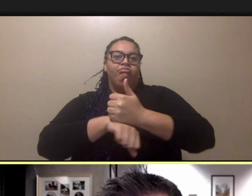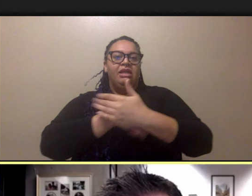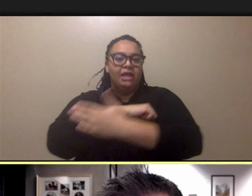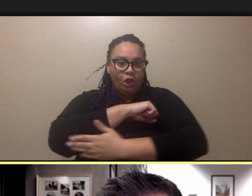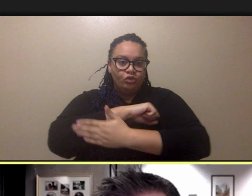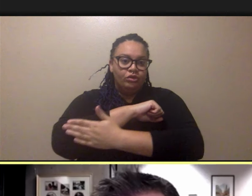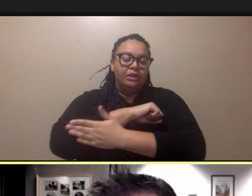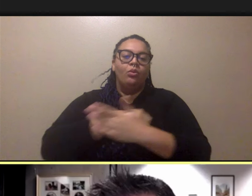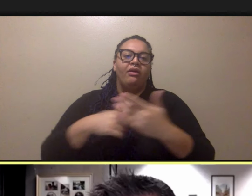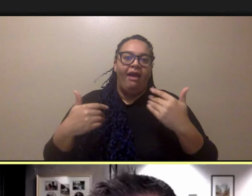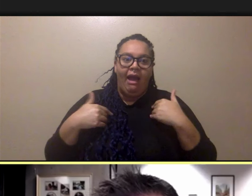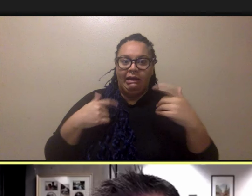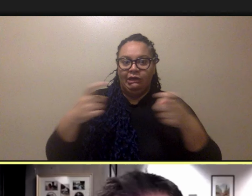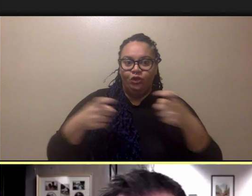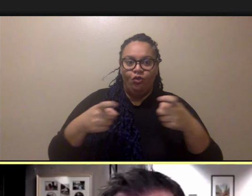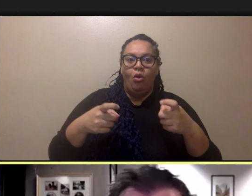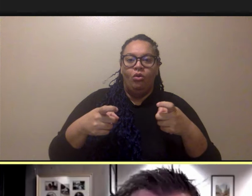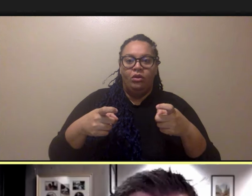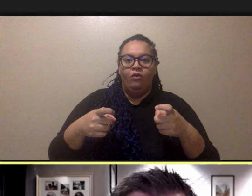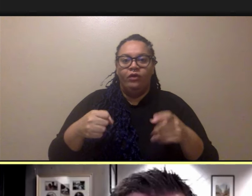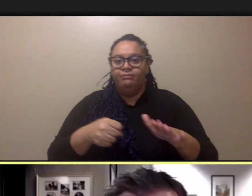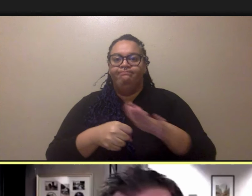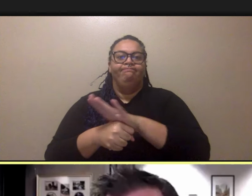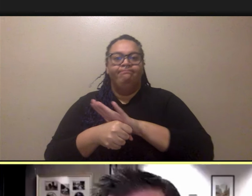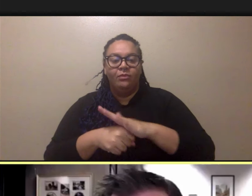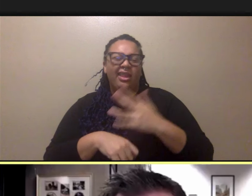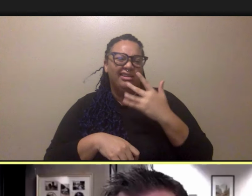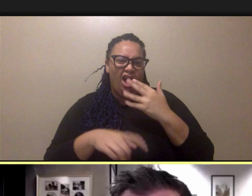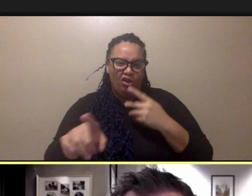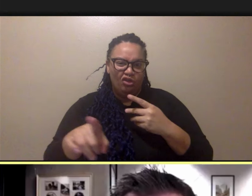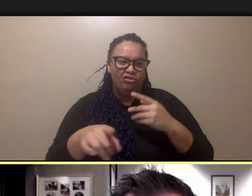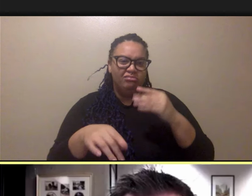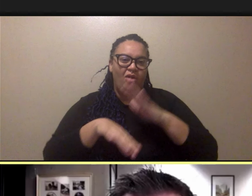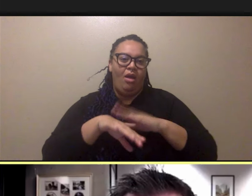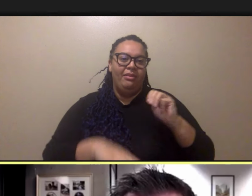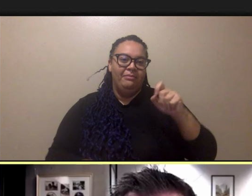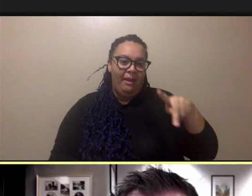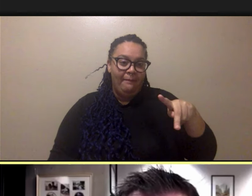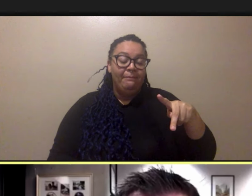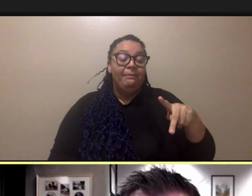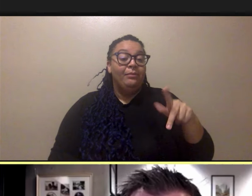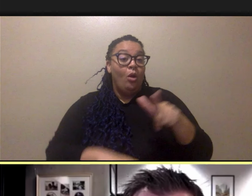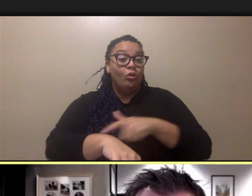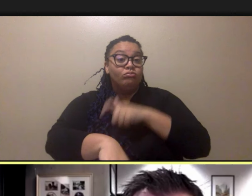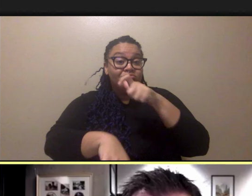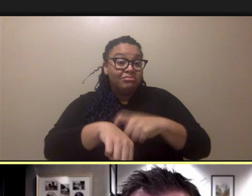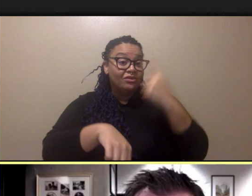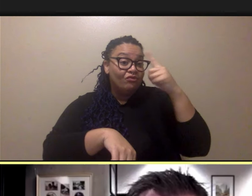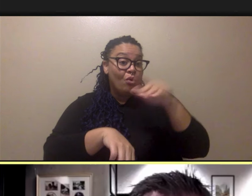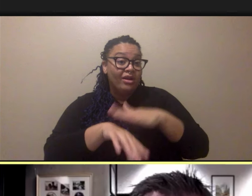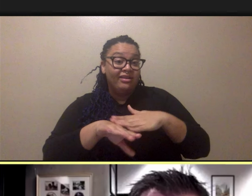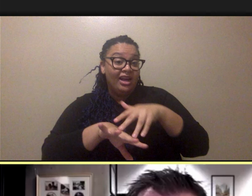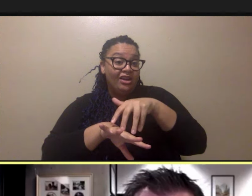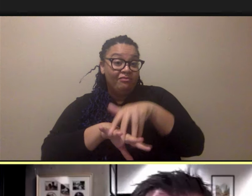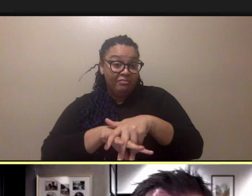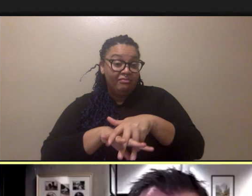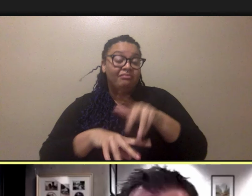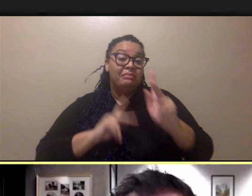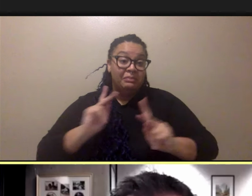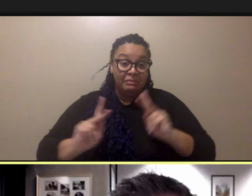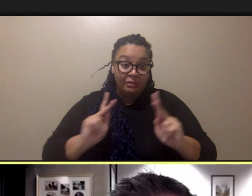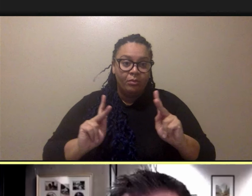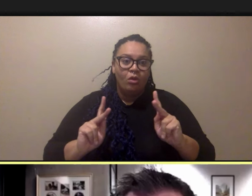had sovereign control over the whole area that's colored in. It took a long time for the native populations to, for the power